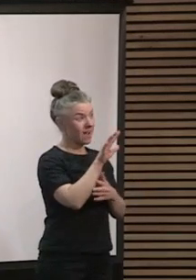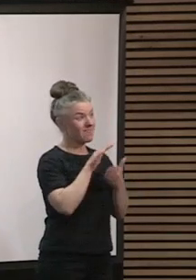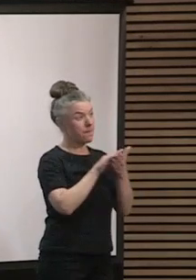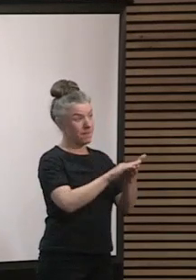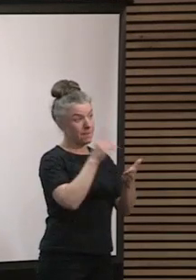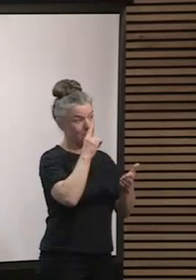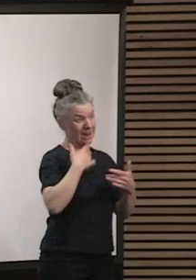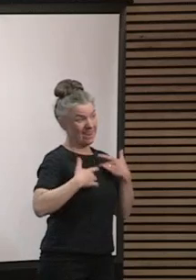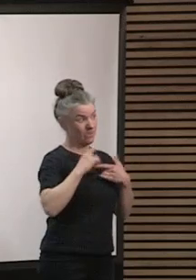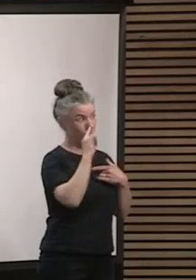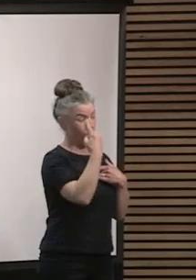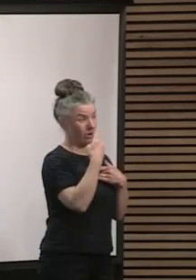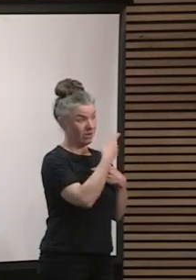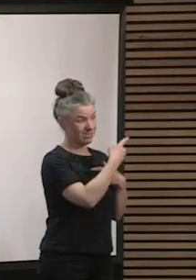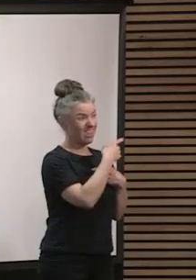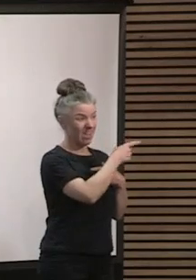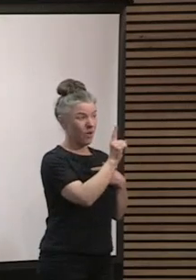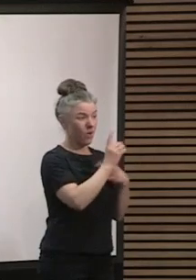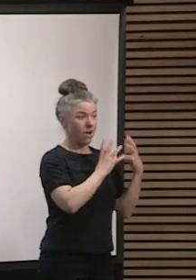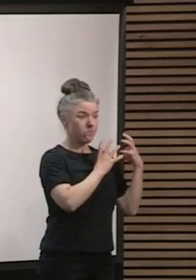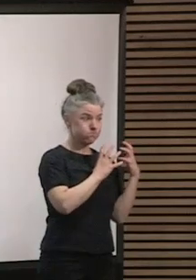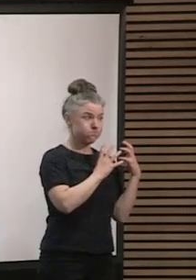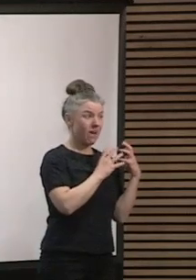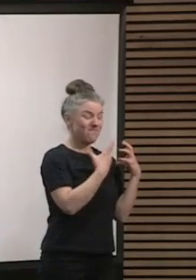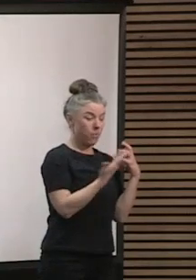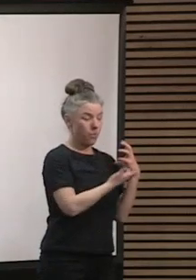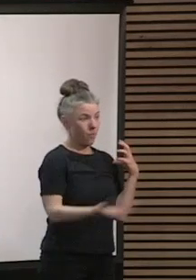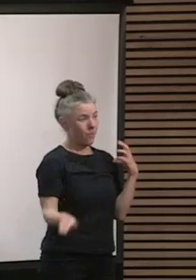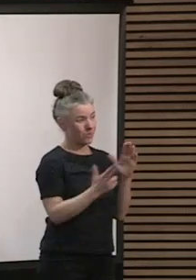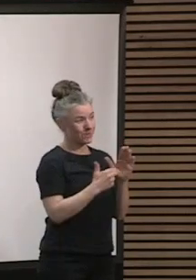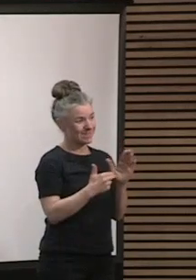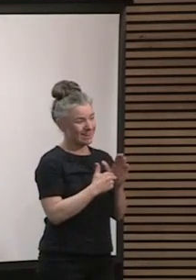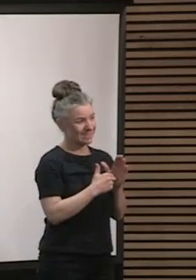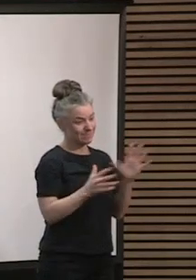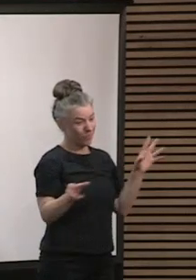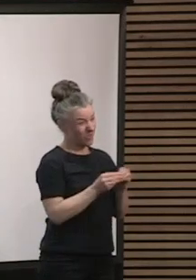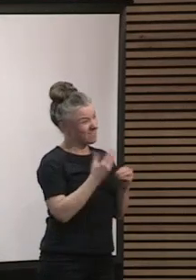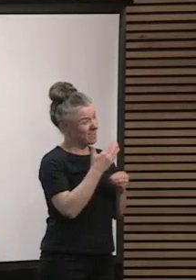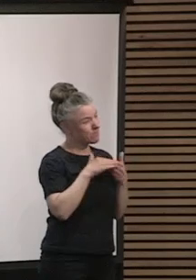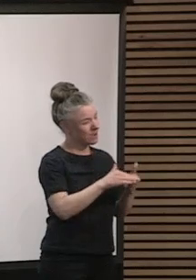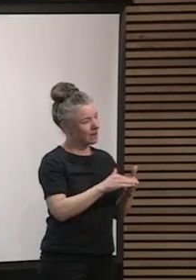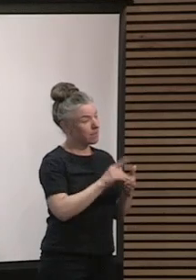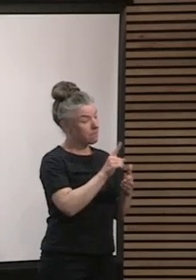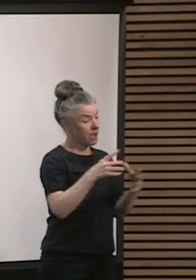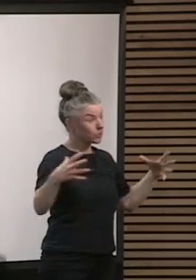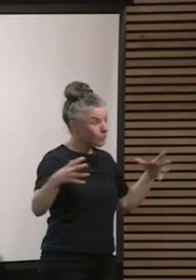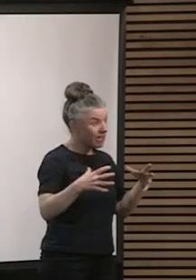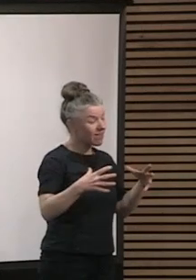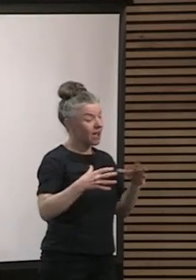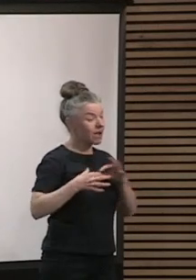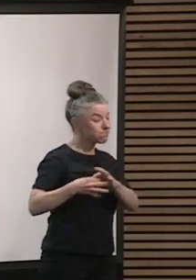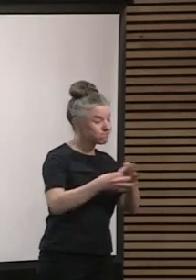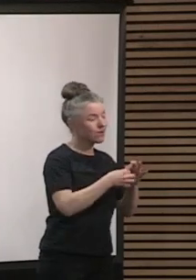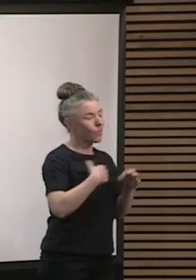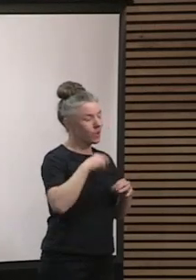in our biggest city are carrying a heavy load for our team of 5 million right now. But together, we will